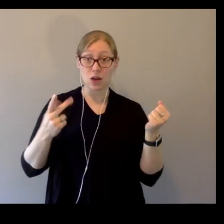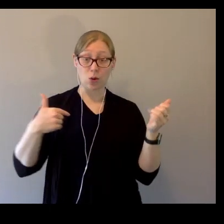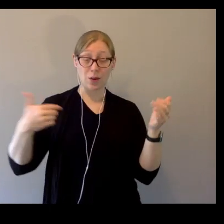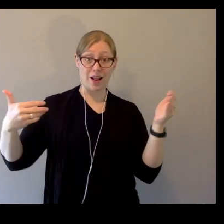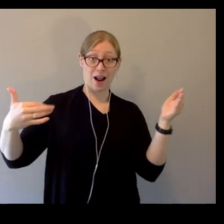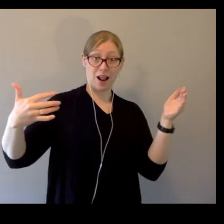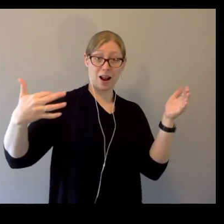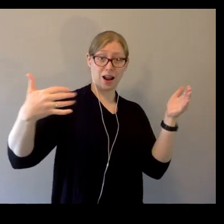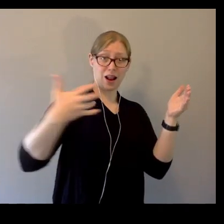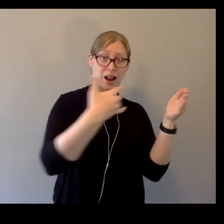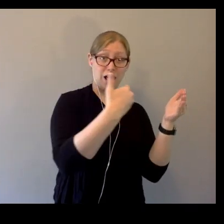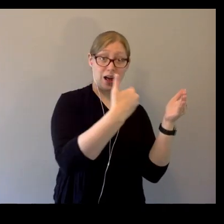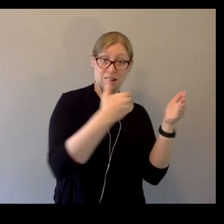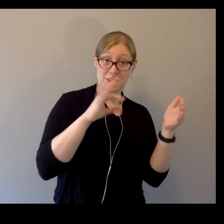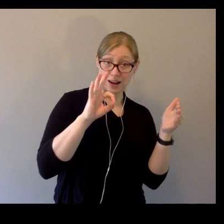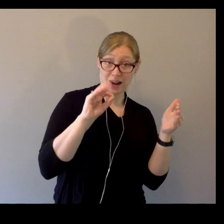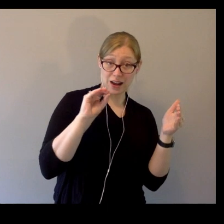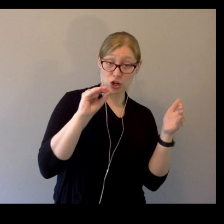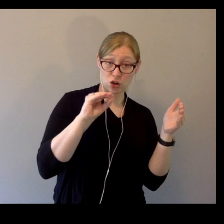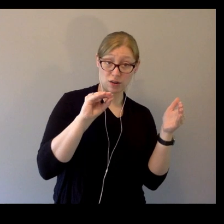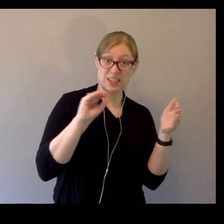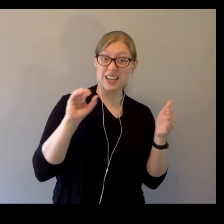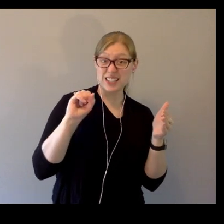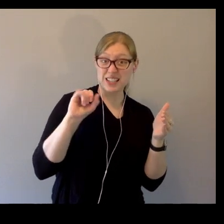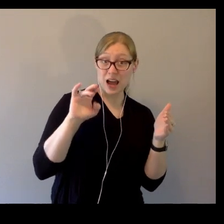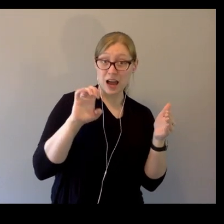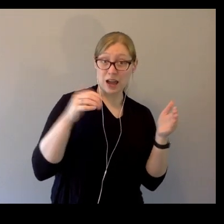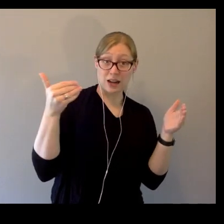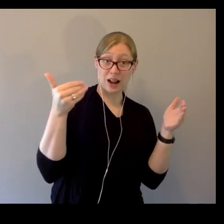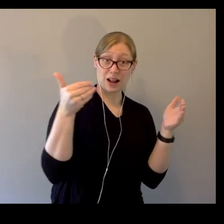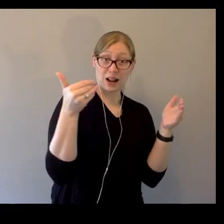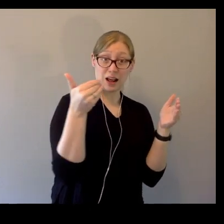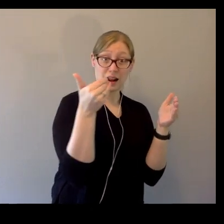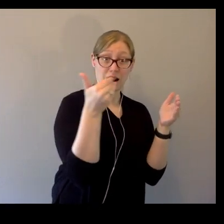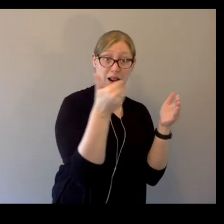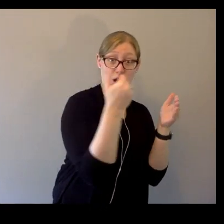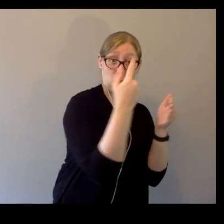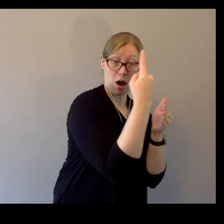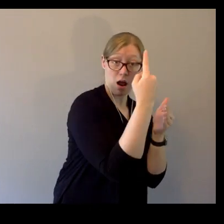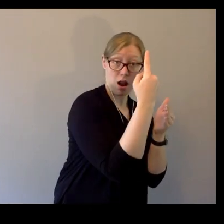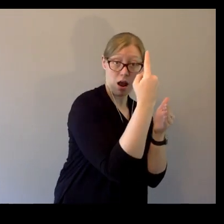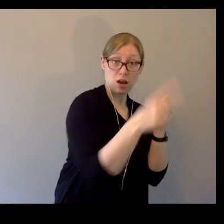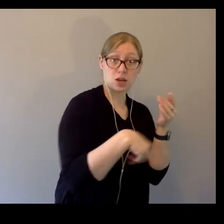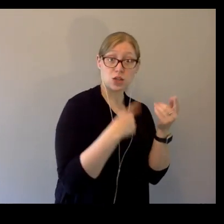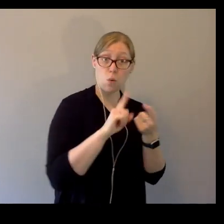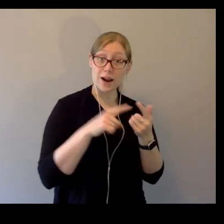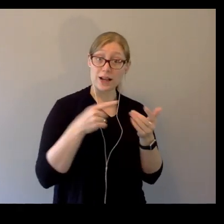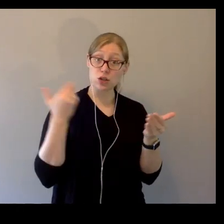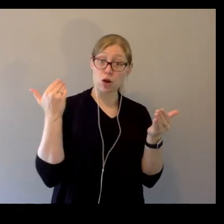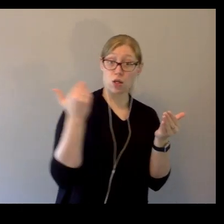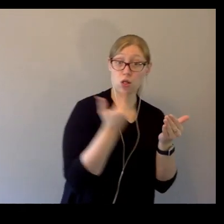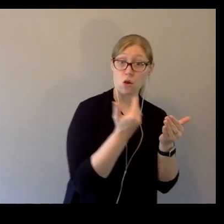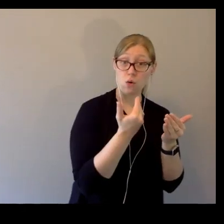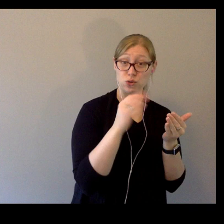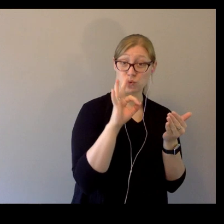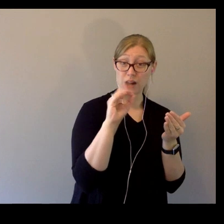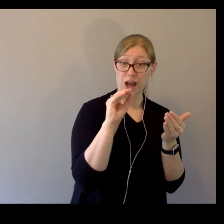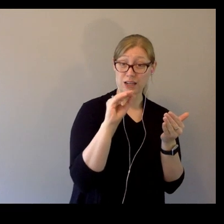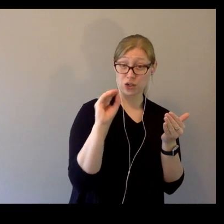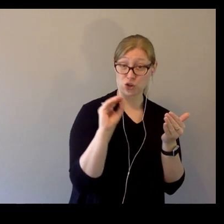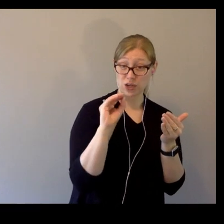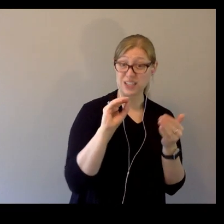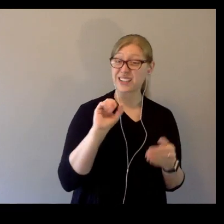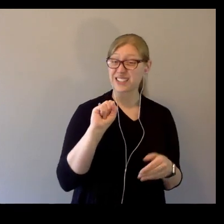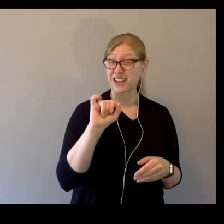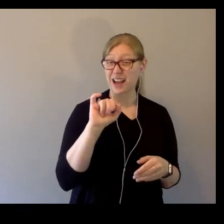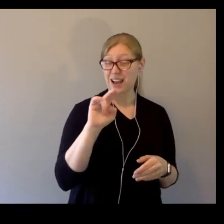90 degrees, the sine is becoming closer to 1. So when it's very close to 90 degrees, the sine is a